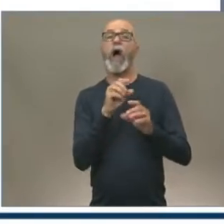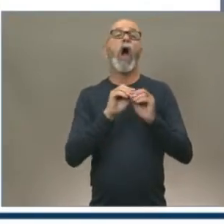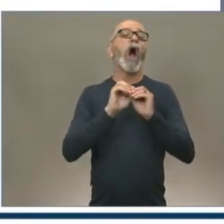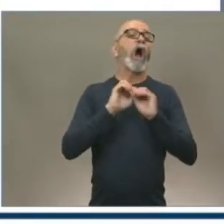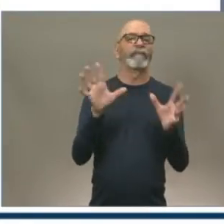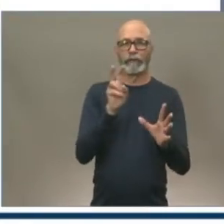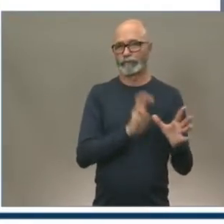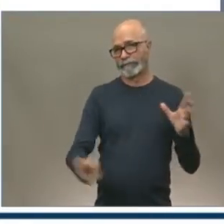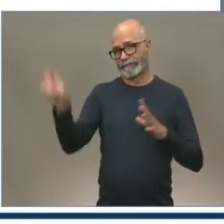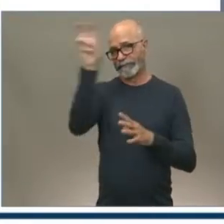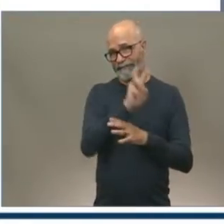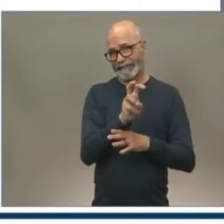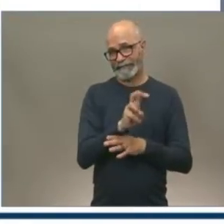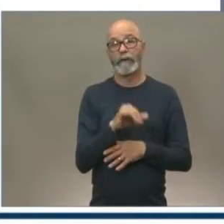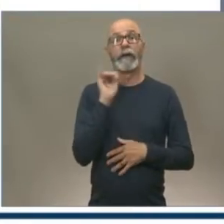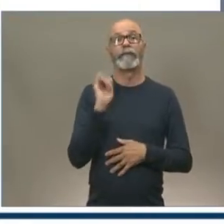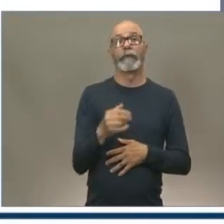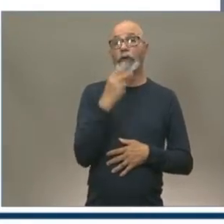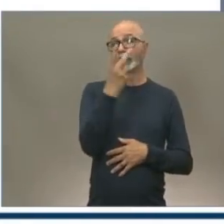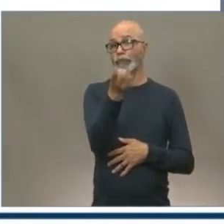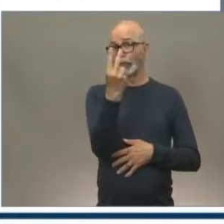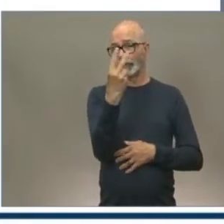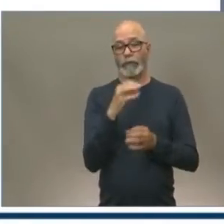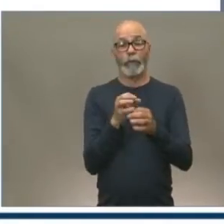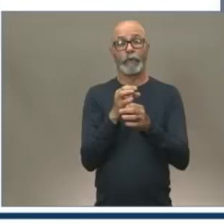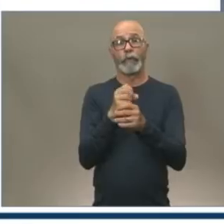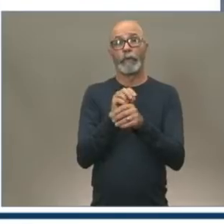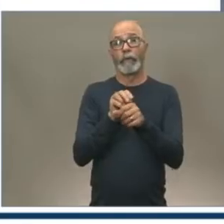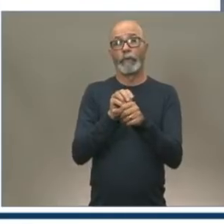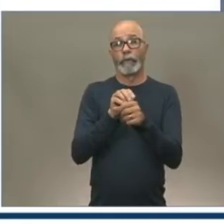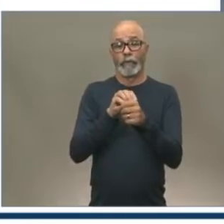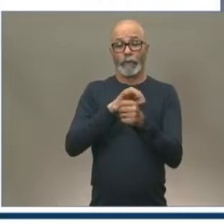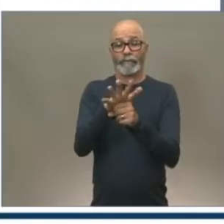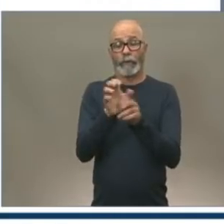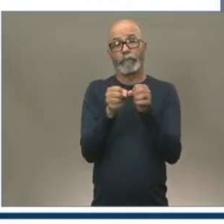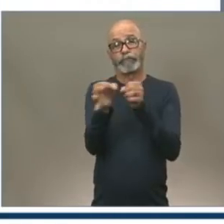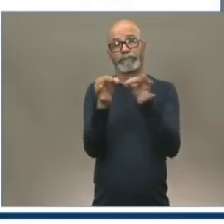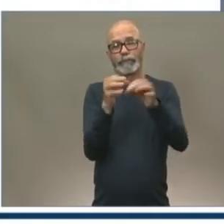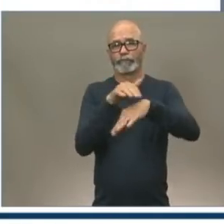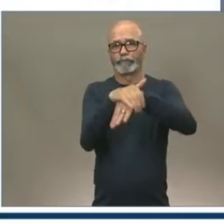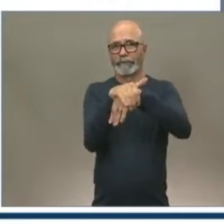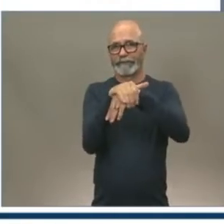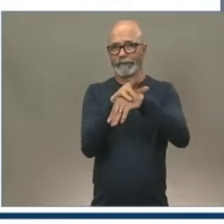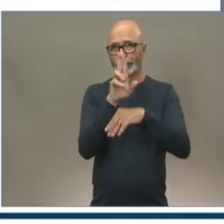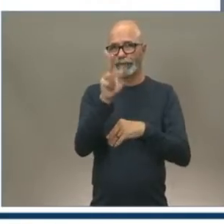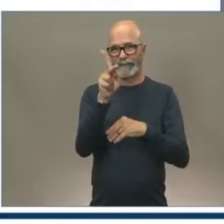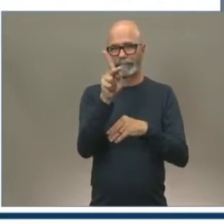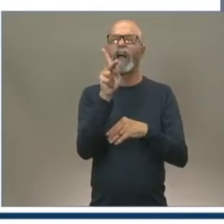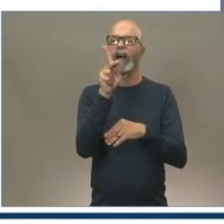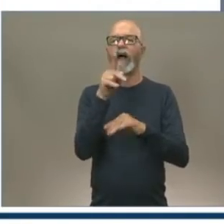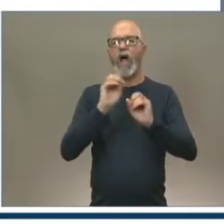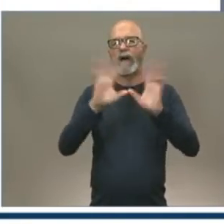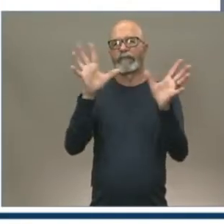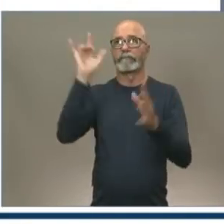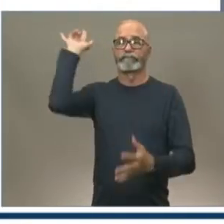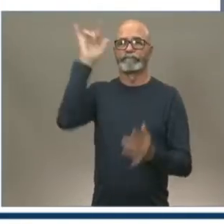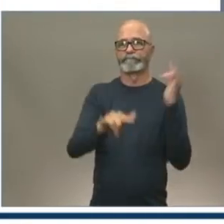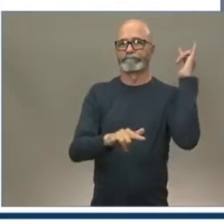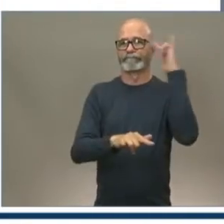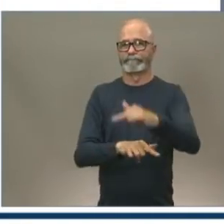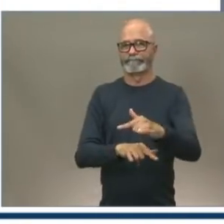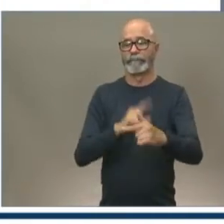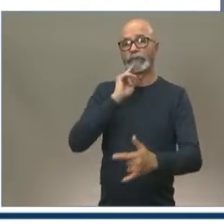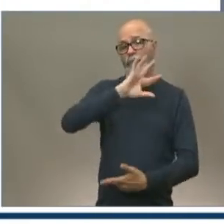UK variant, and they were all previously reported cases to travel. So that gives us 68 active cases